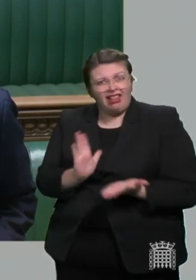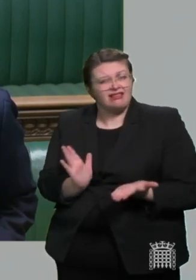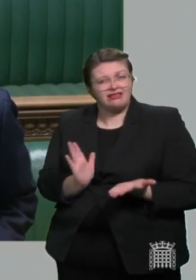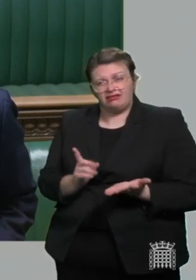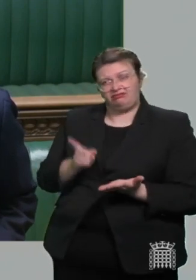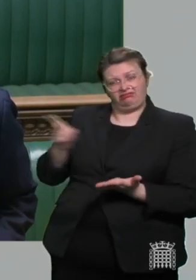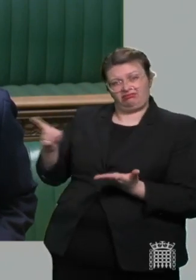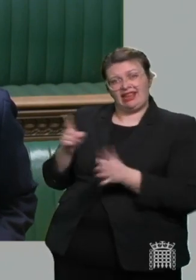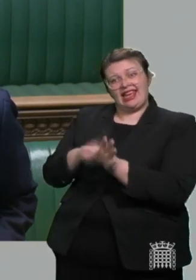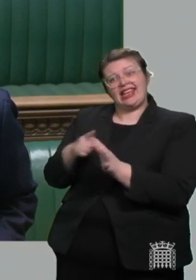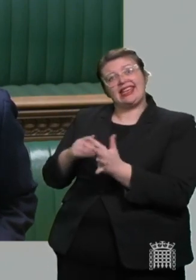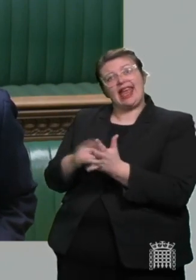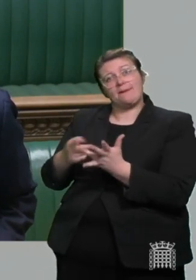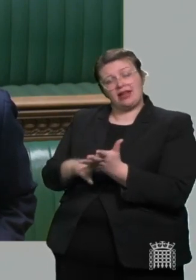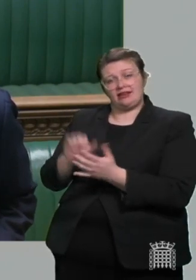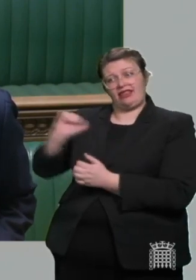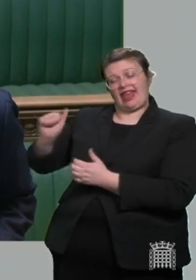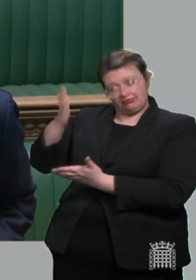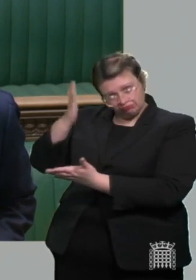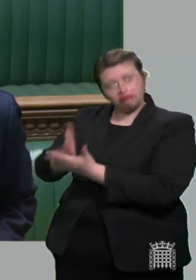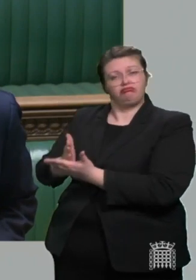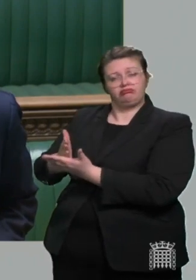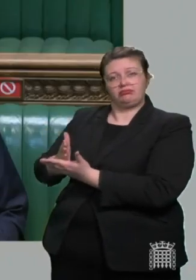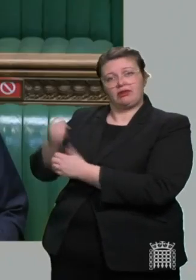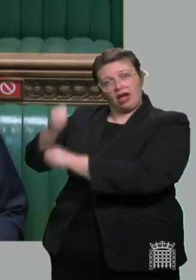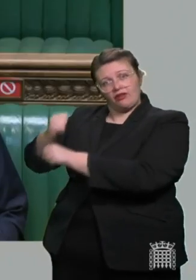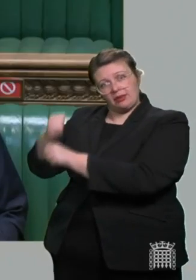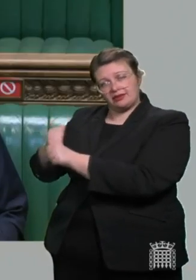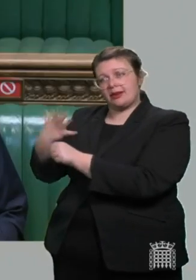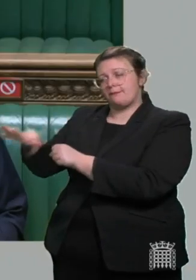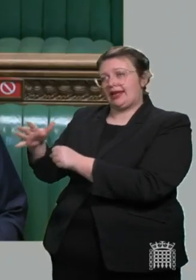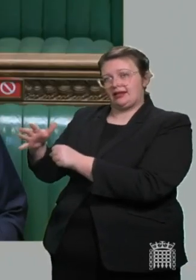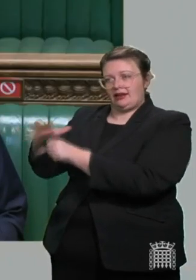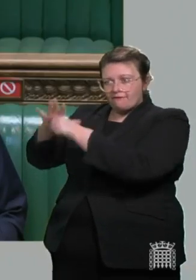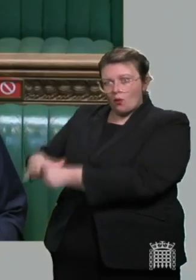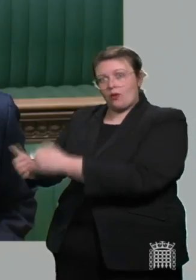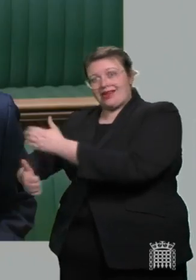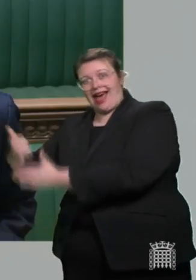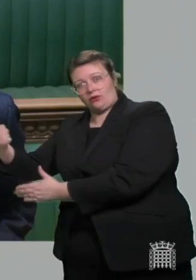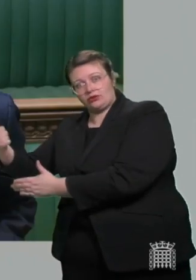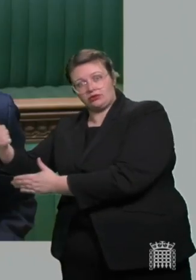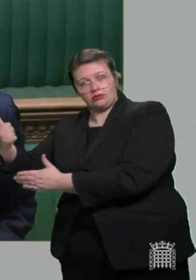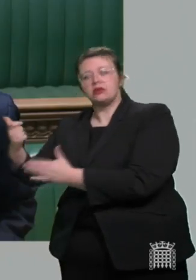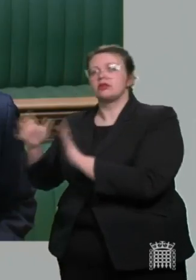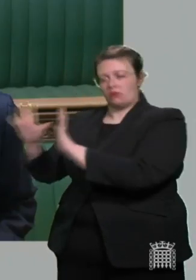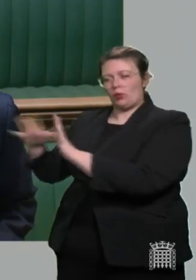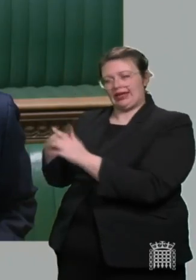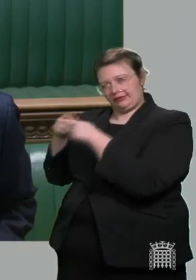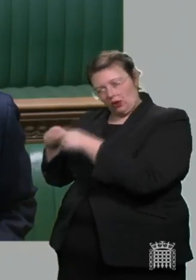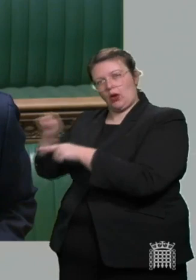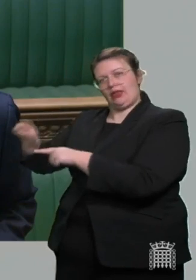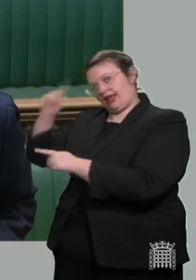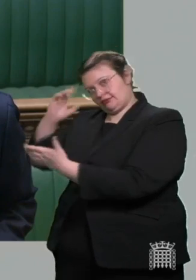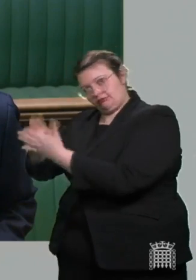Yemen was removed illegally. Those are the resolutions that we follow, and we continue scrupulously to follow